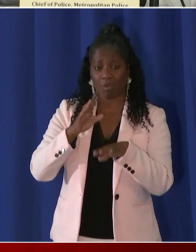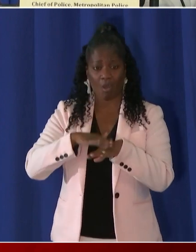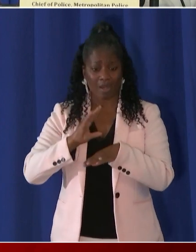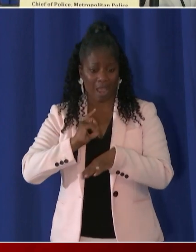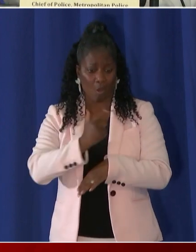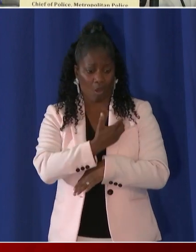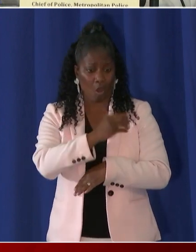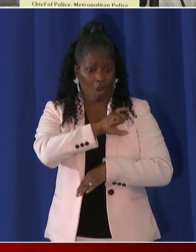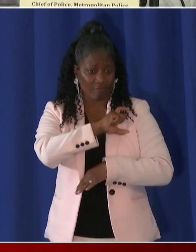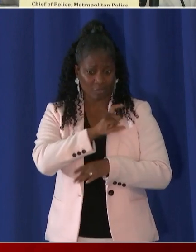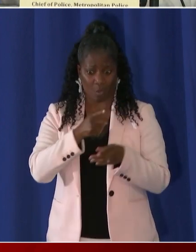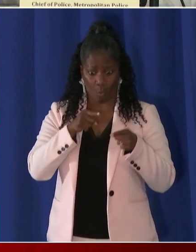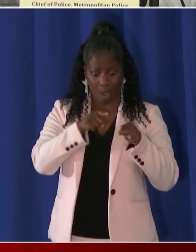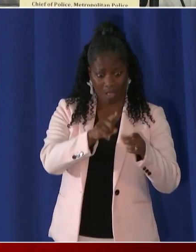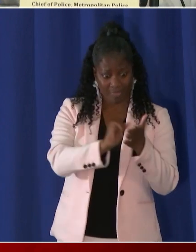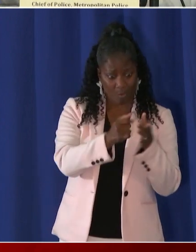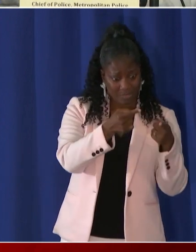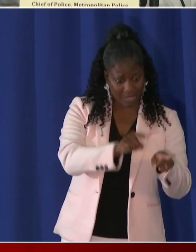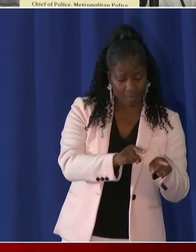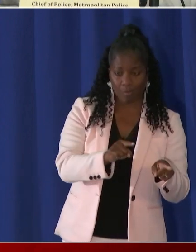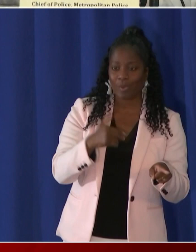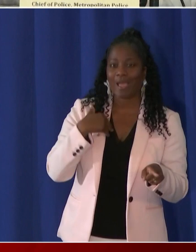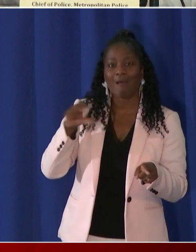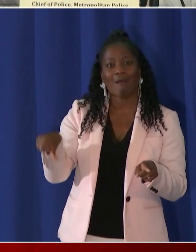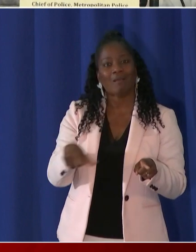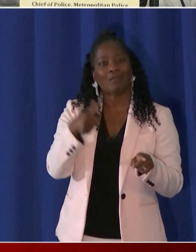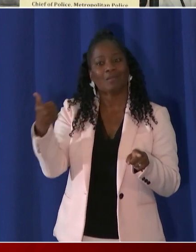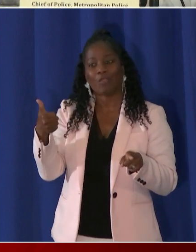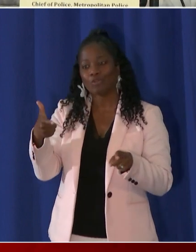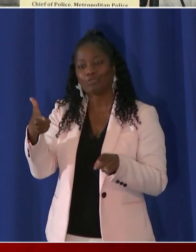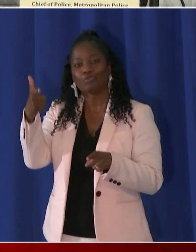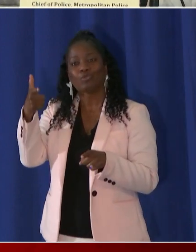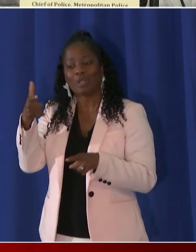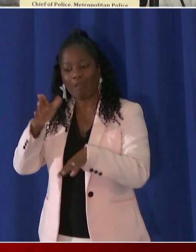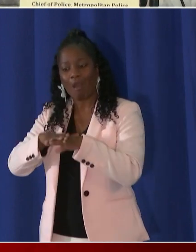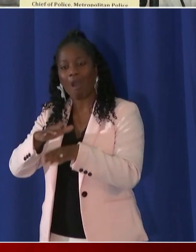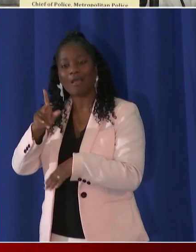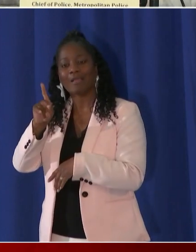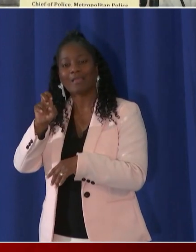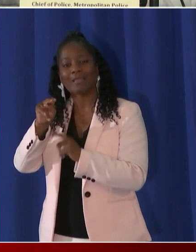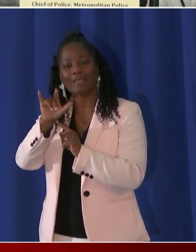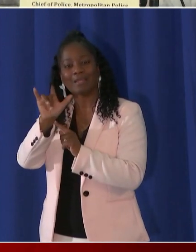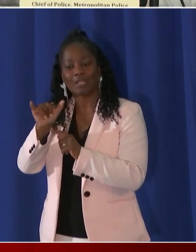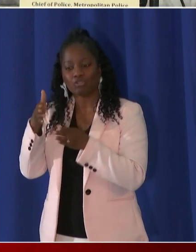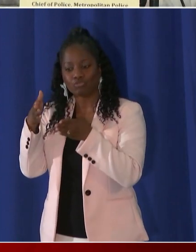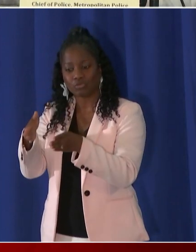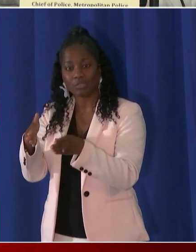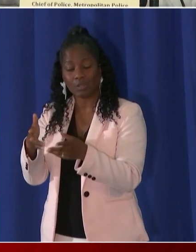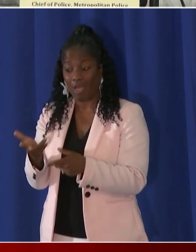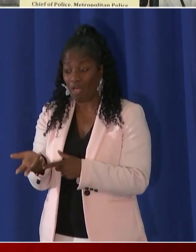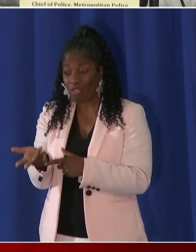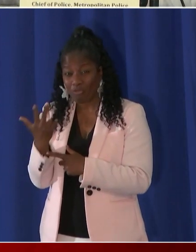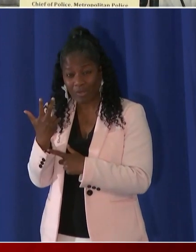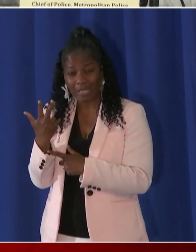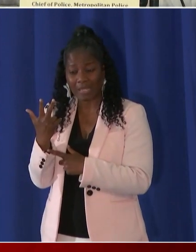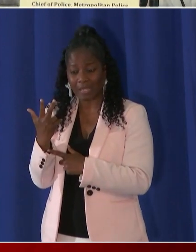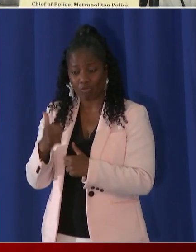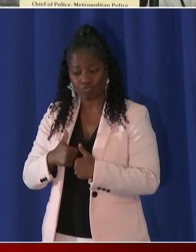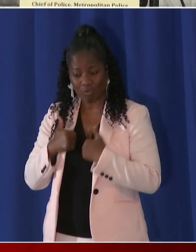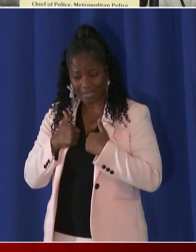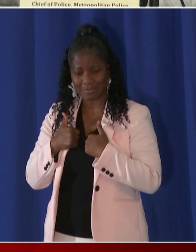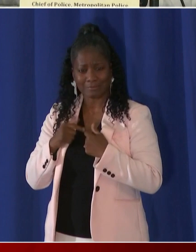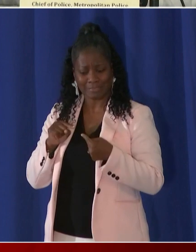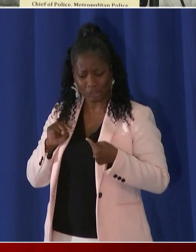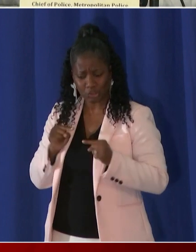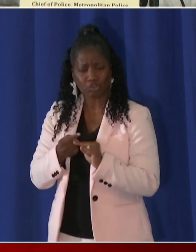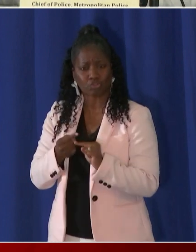officers, while this is going on, we had a triple shooting up on Kennedy Street with 3 residents. 3 residents were injured as a result